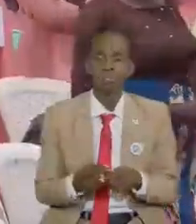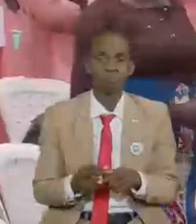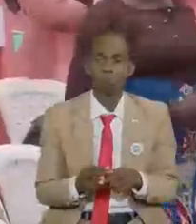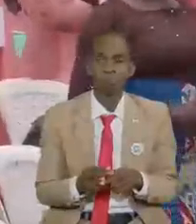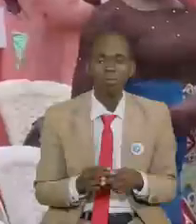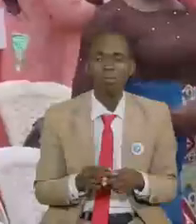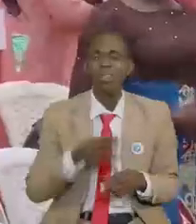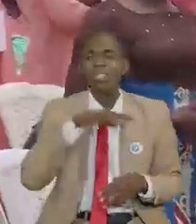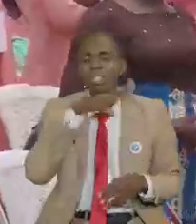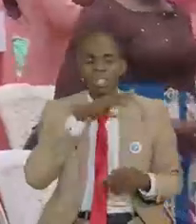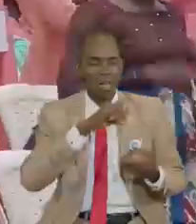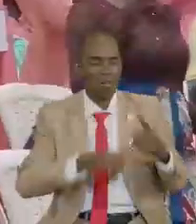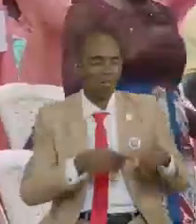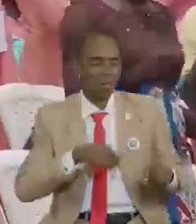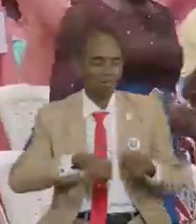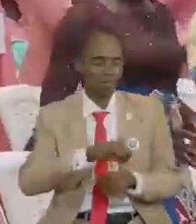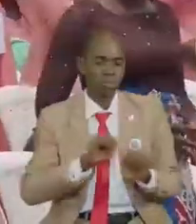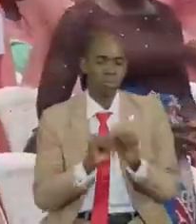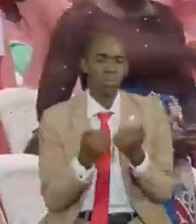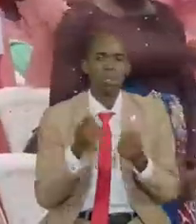Dirty friendship cannot be in his name.